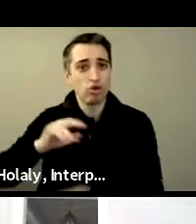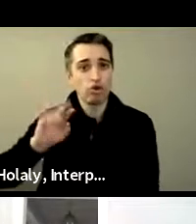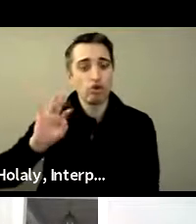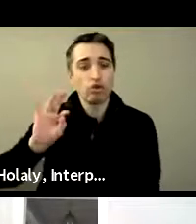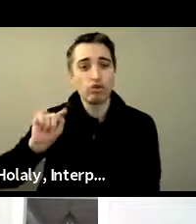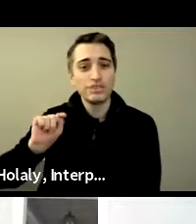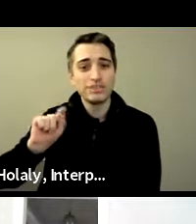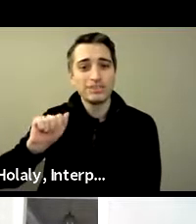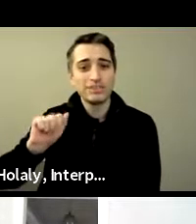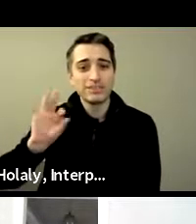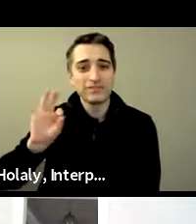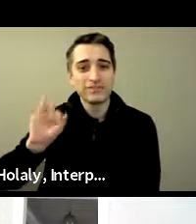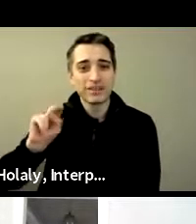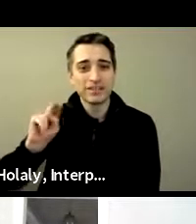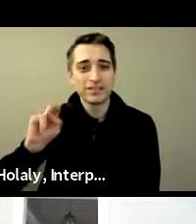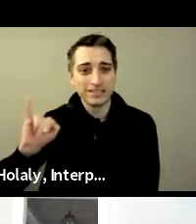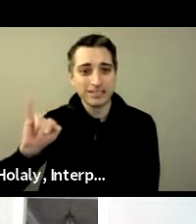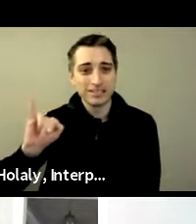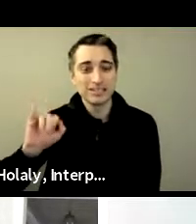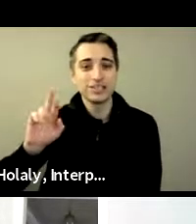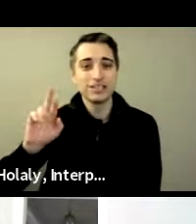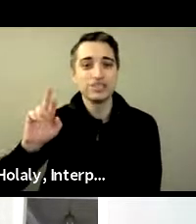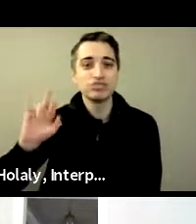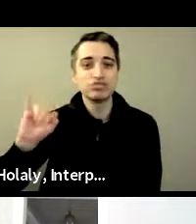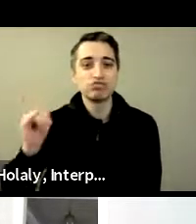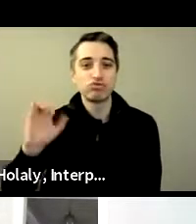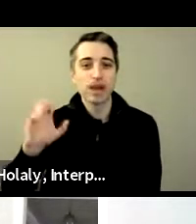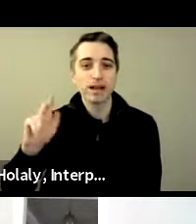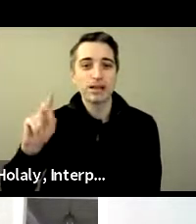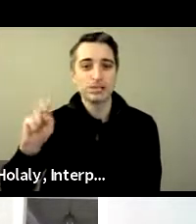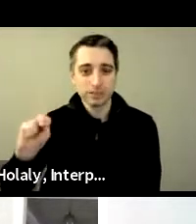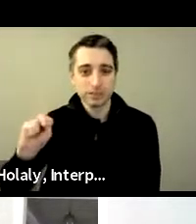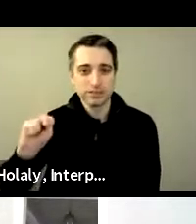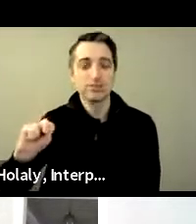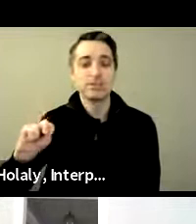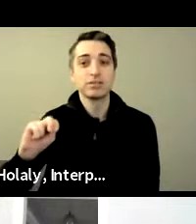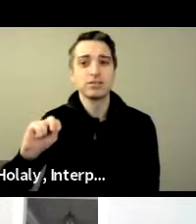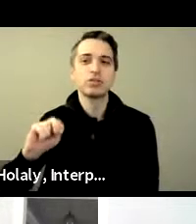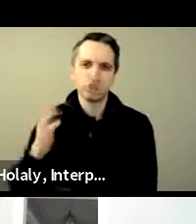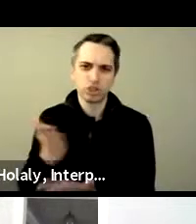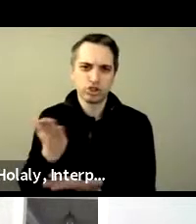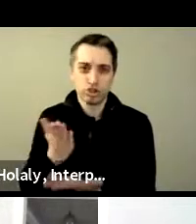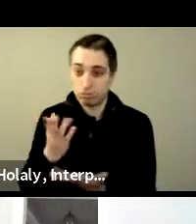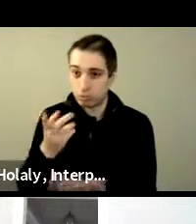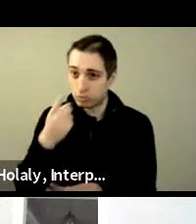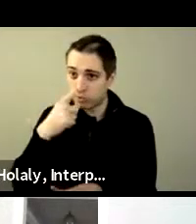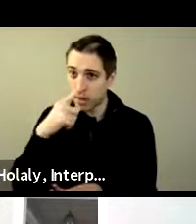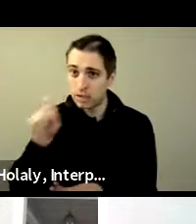Jackson here, and can she be promoted to panelists, please?